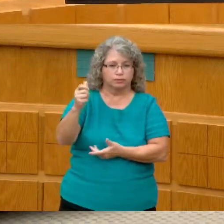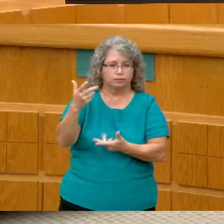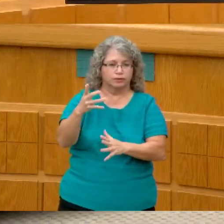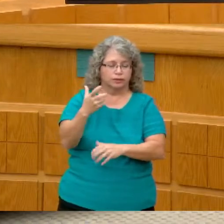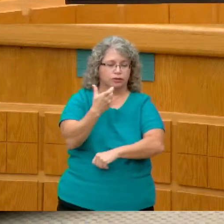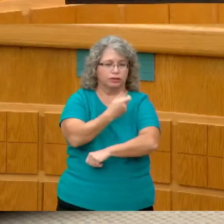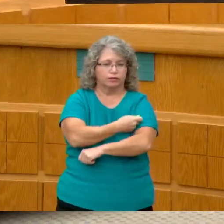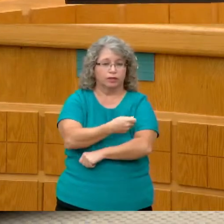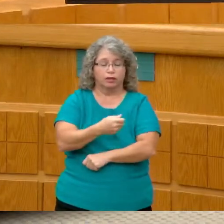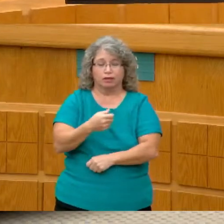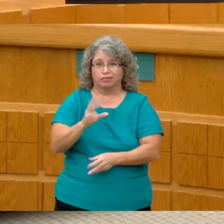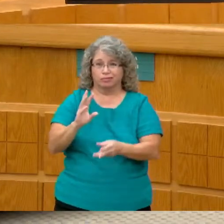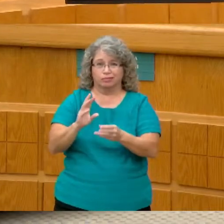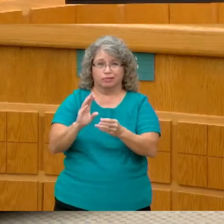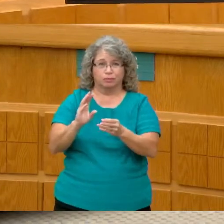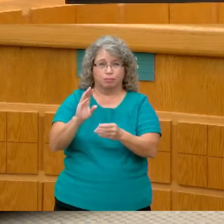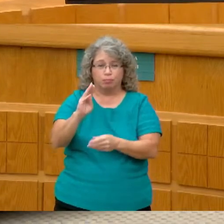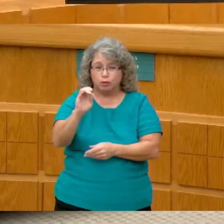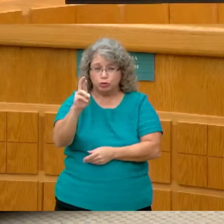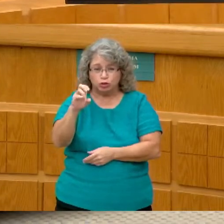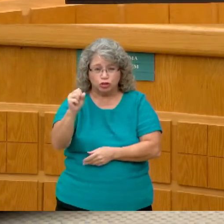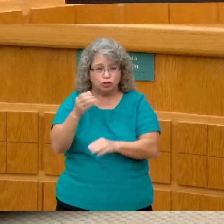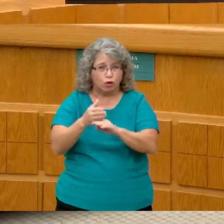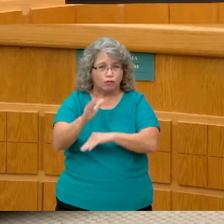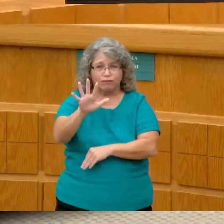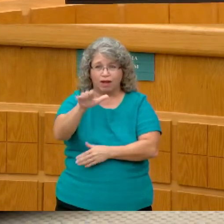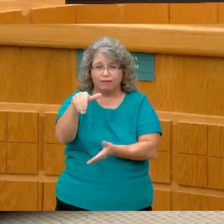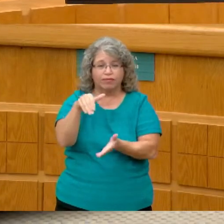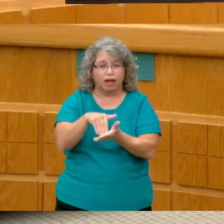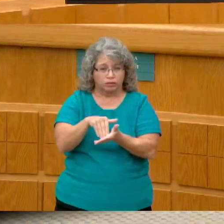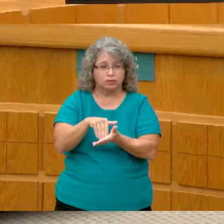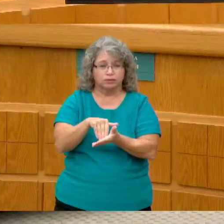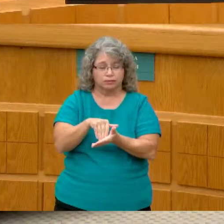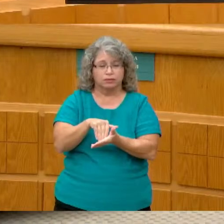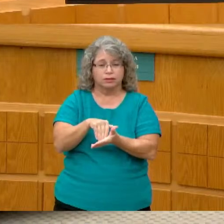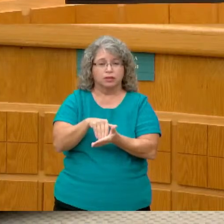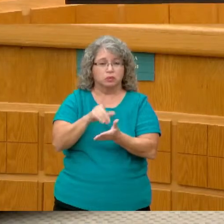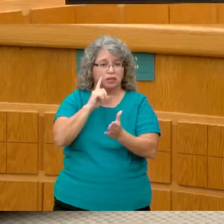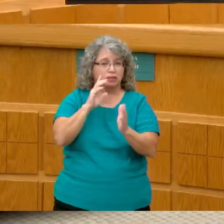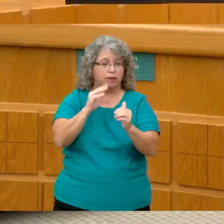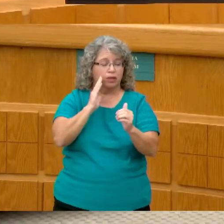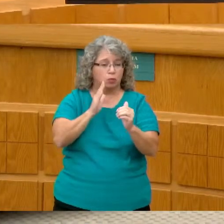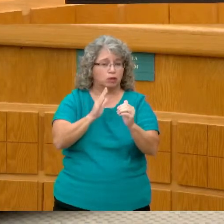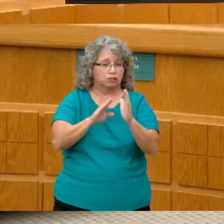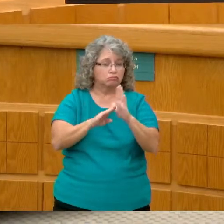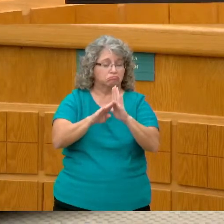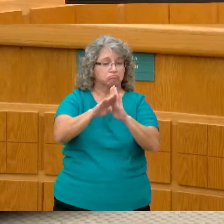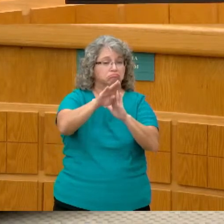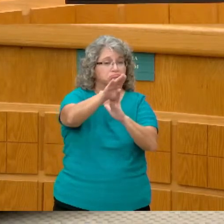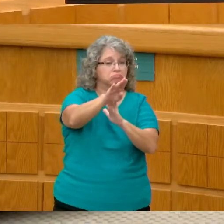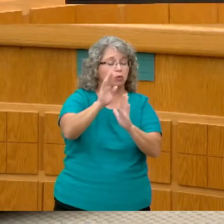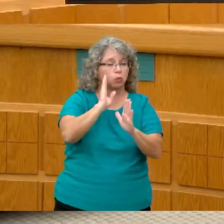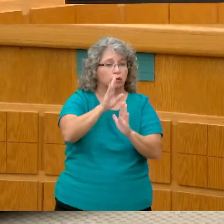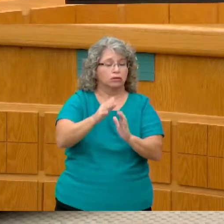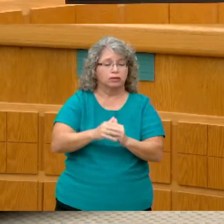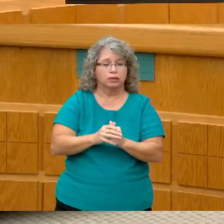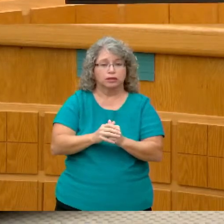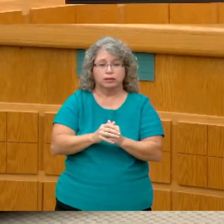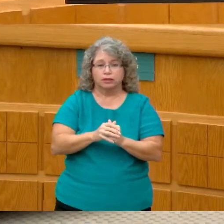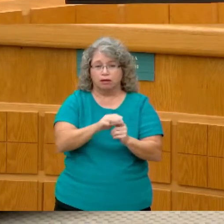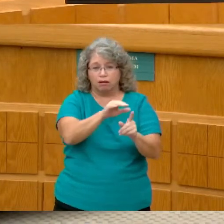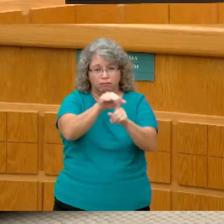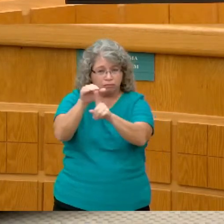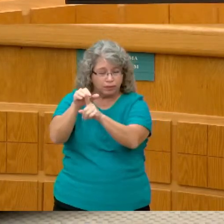is over 5,000, but we expect that number to climb. And we want to remind you that if you received a